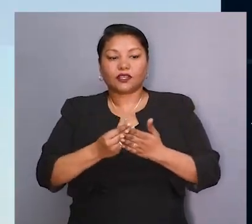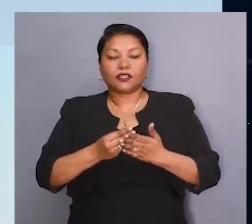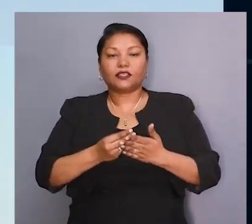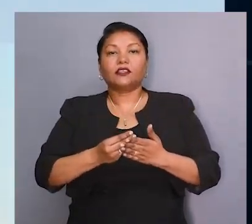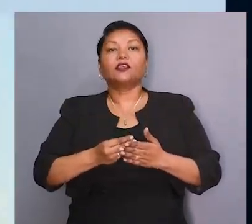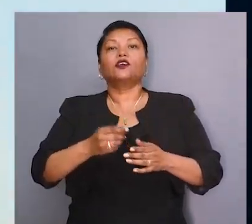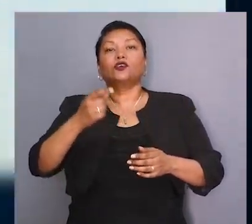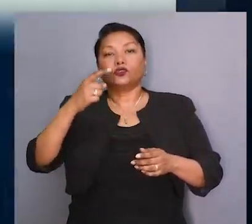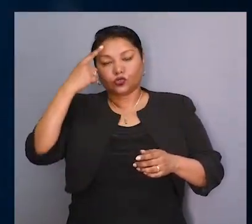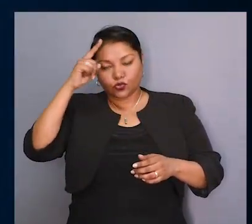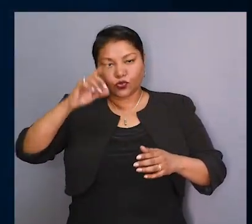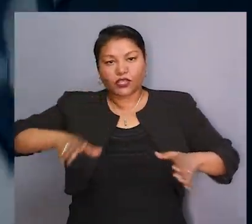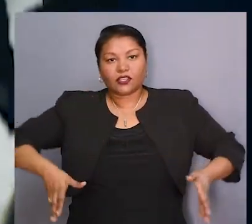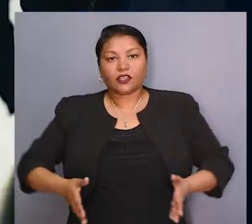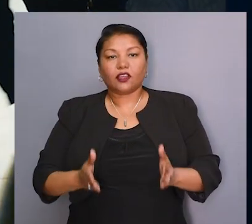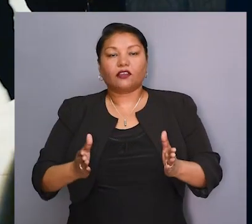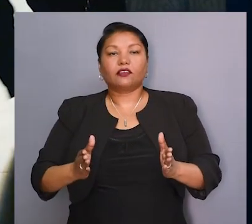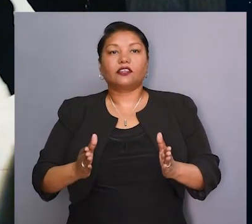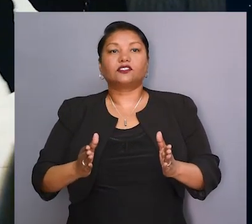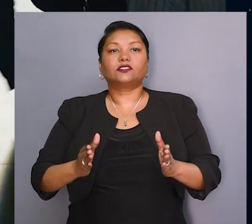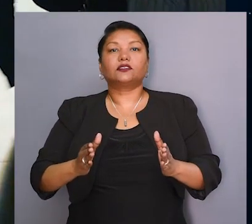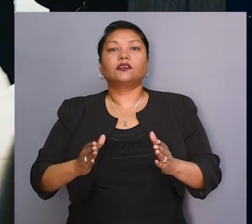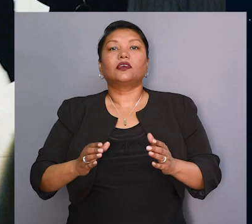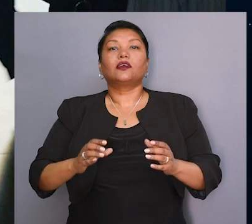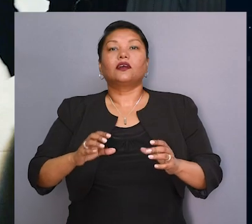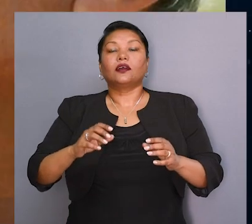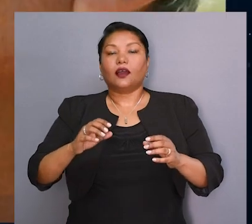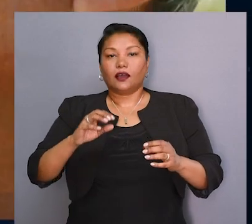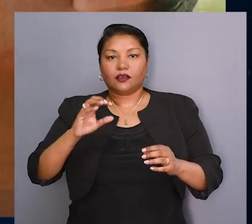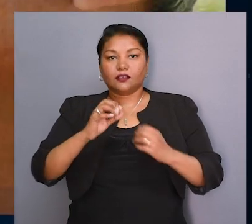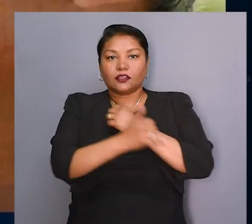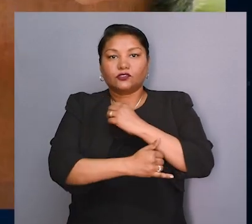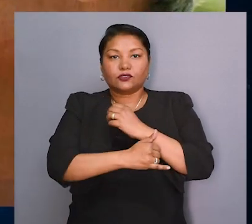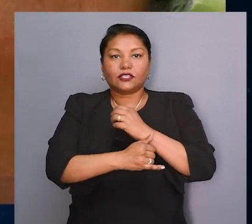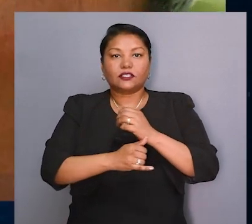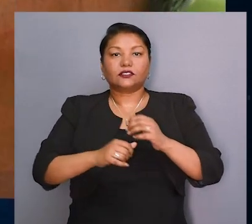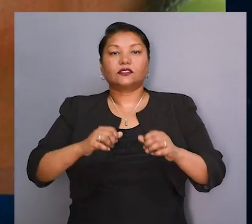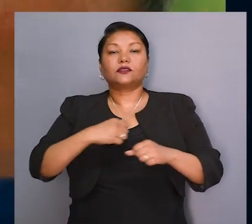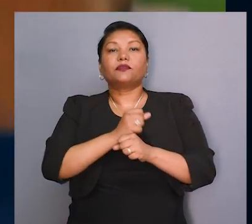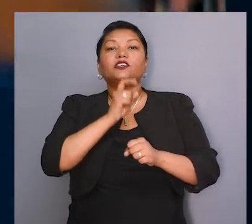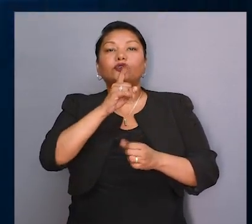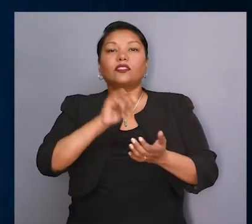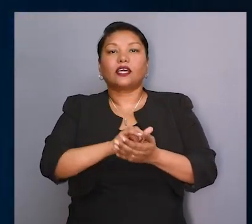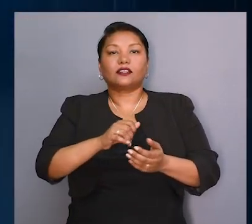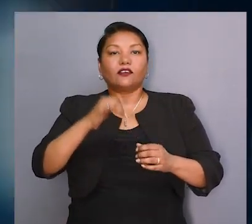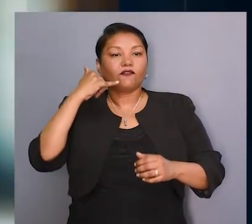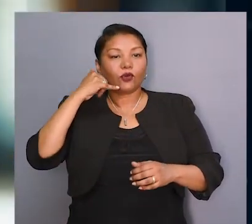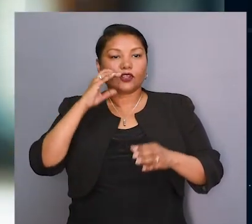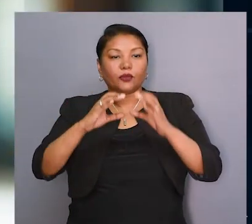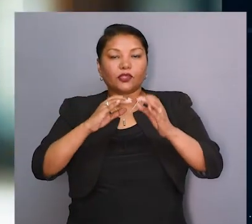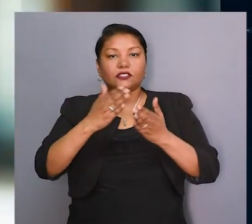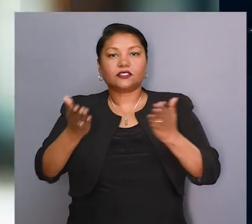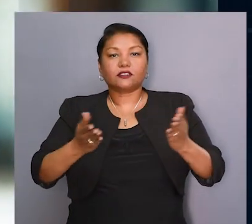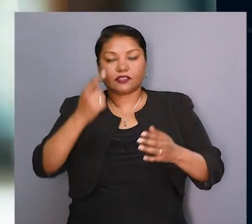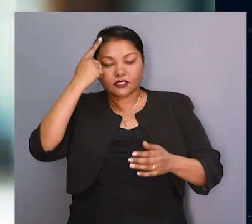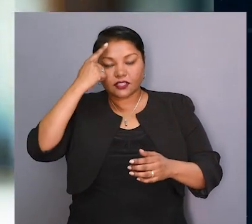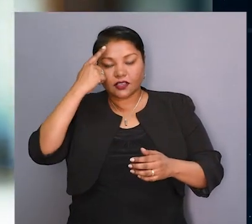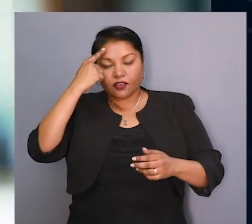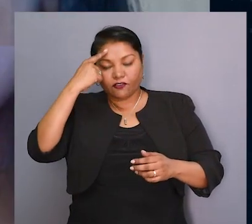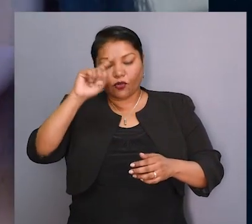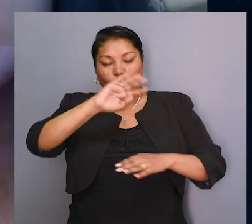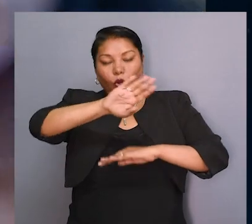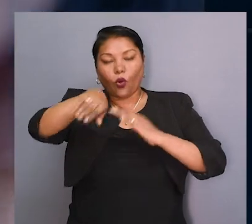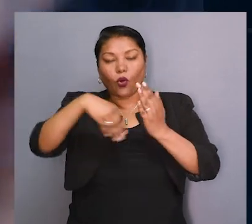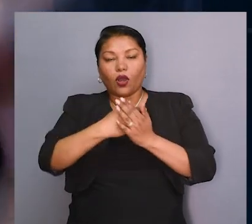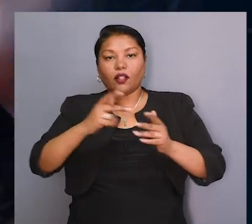in achieving their universal service goals of ensuring that telecommunications services are accessible to the widest number